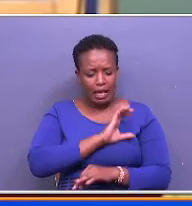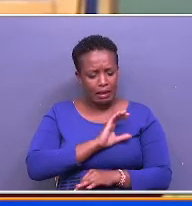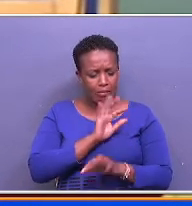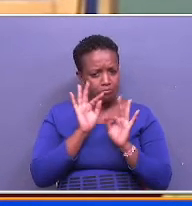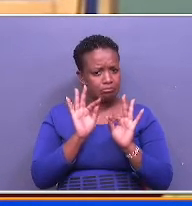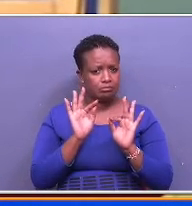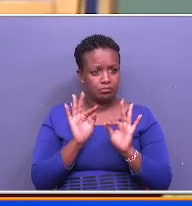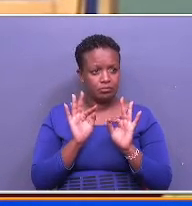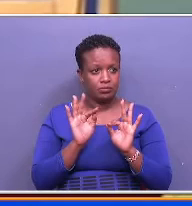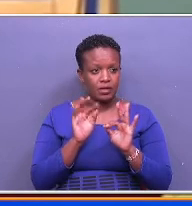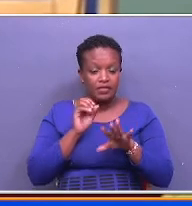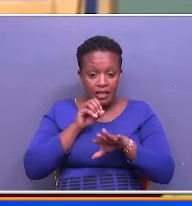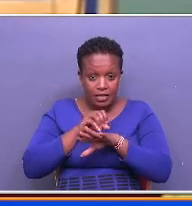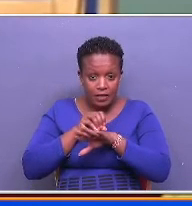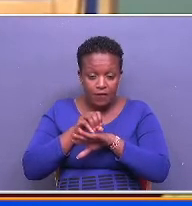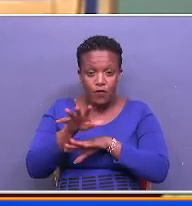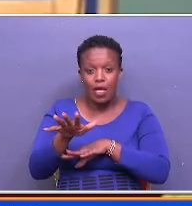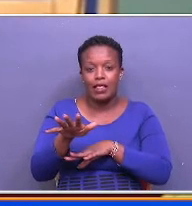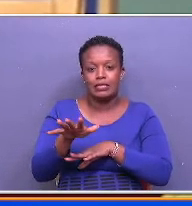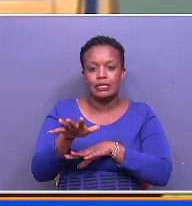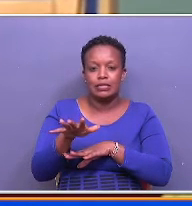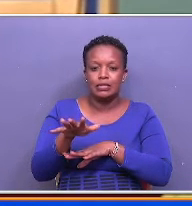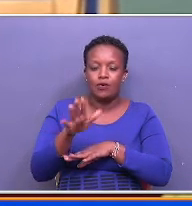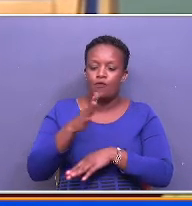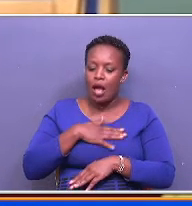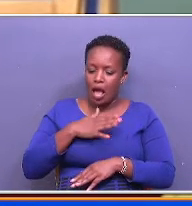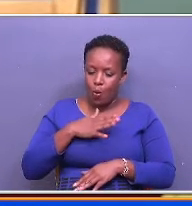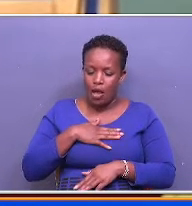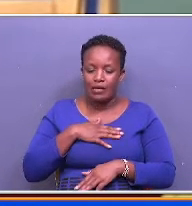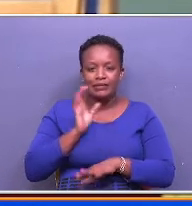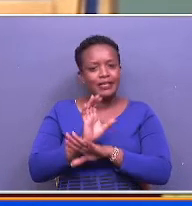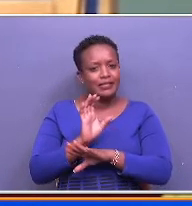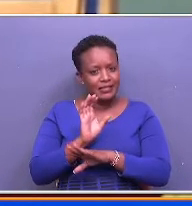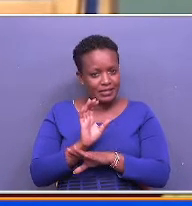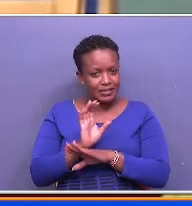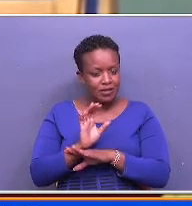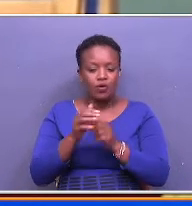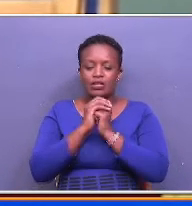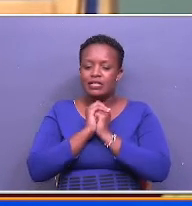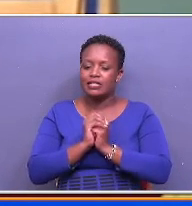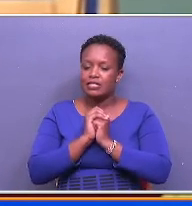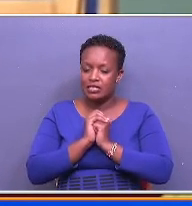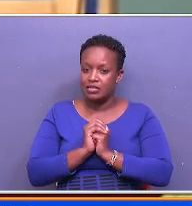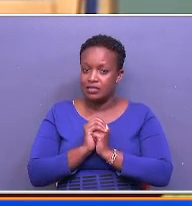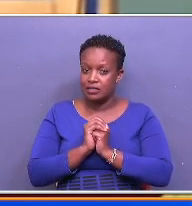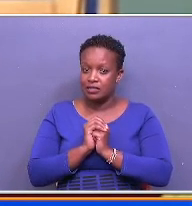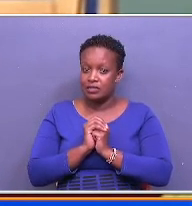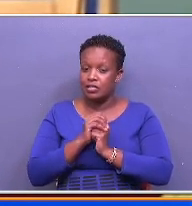The influence of our religious institution in our education